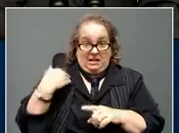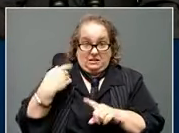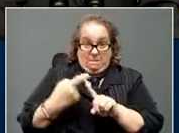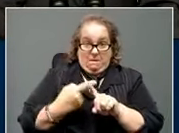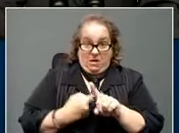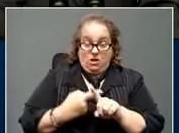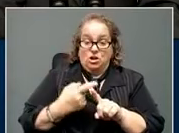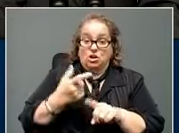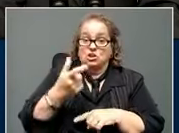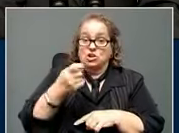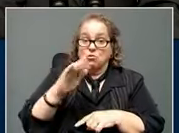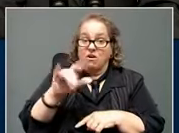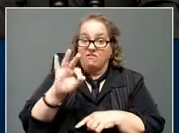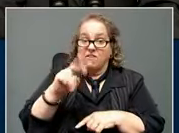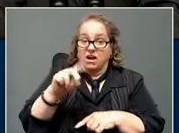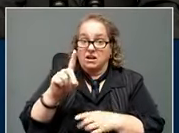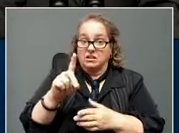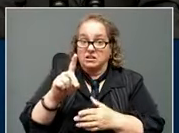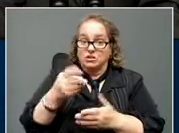receipts increased